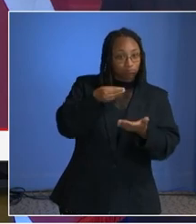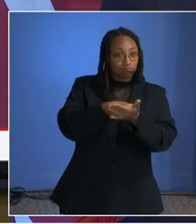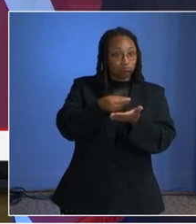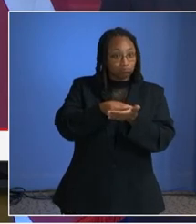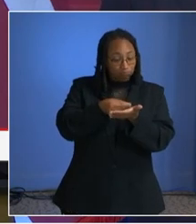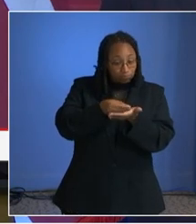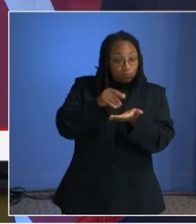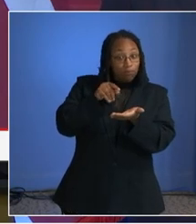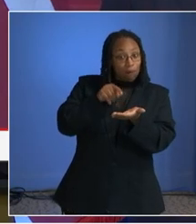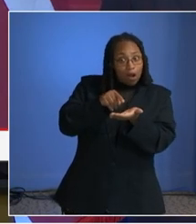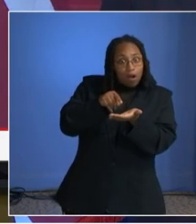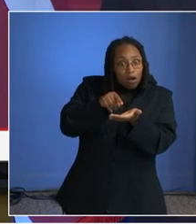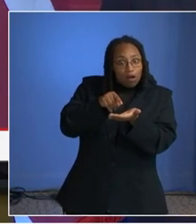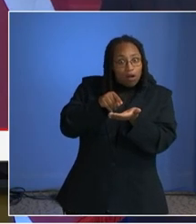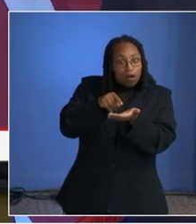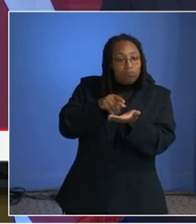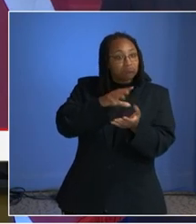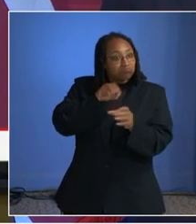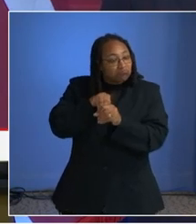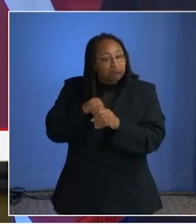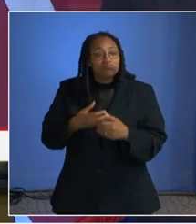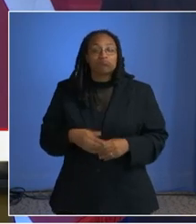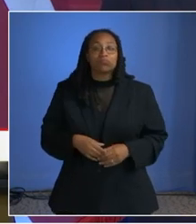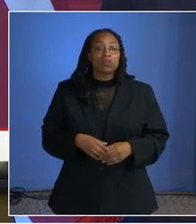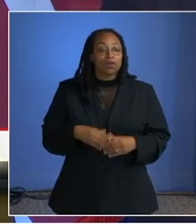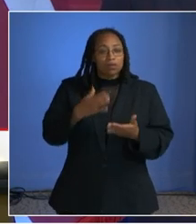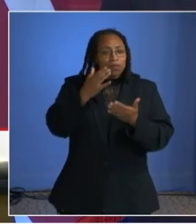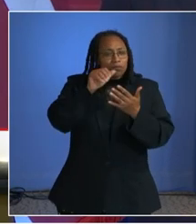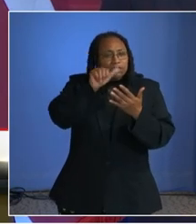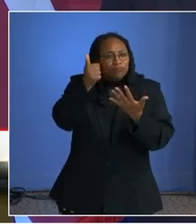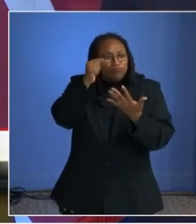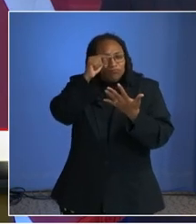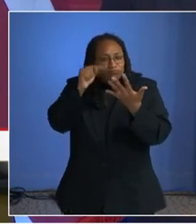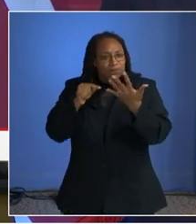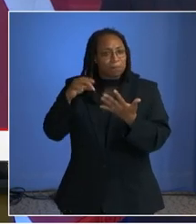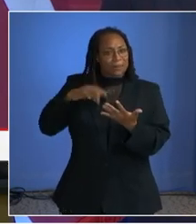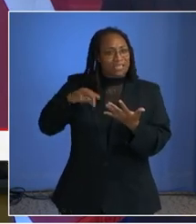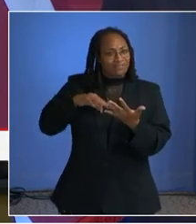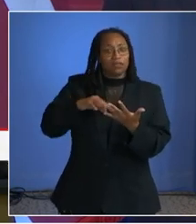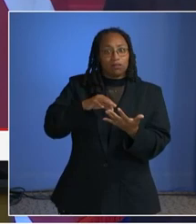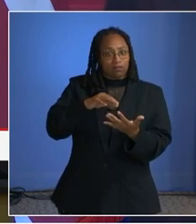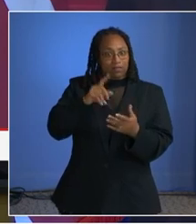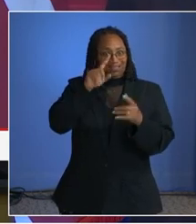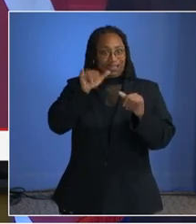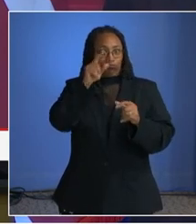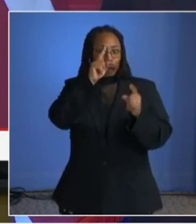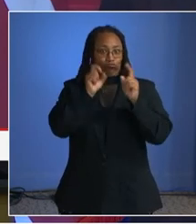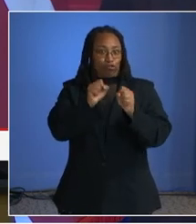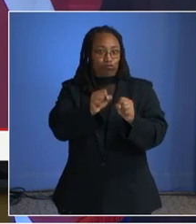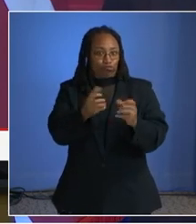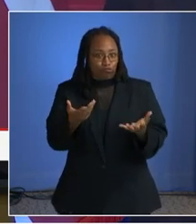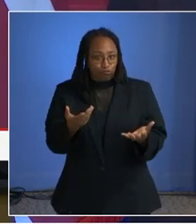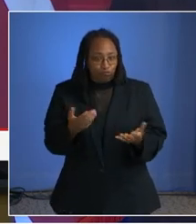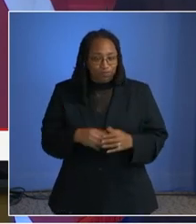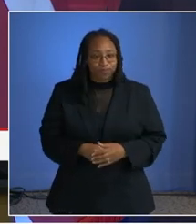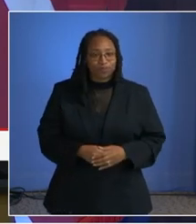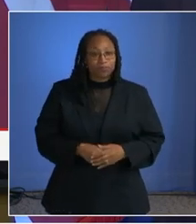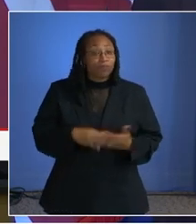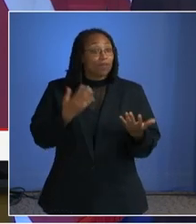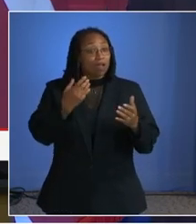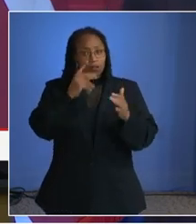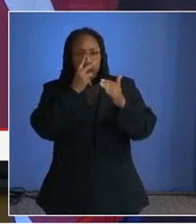go through, and we'll see if we're able to address them in the coming months. I'll ask Deputy Mayor Pia if she wants to say anything